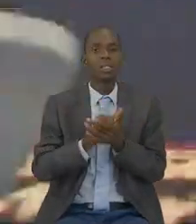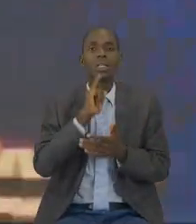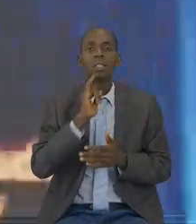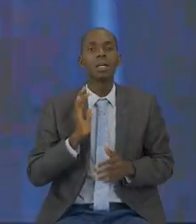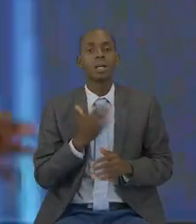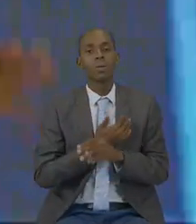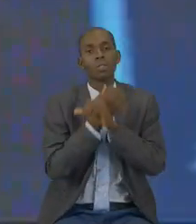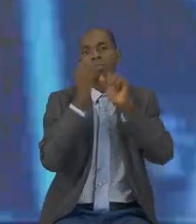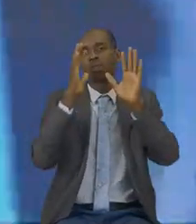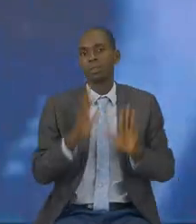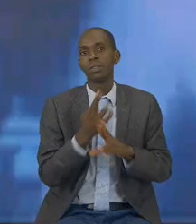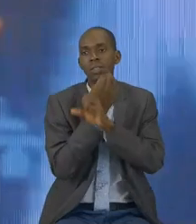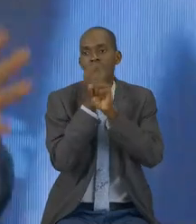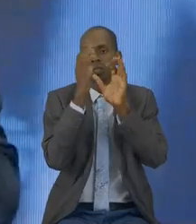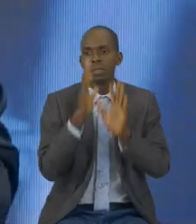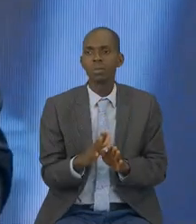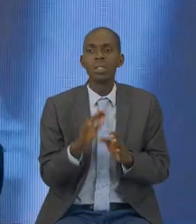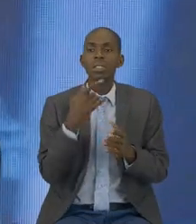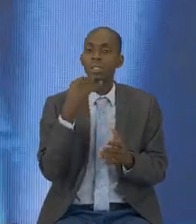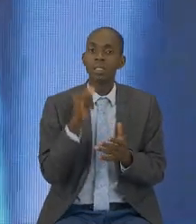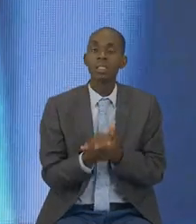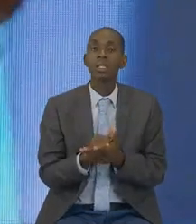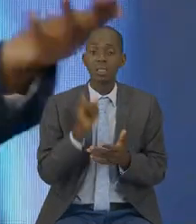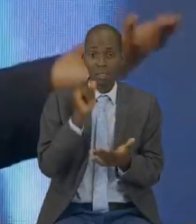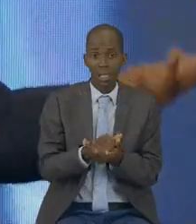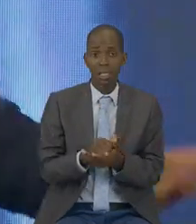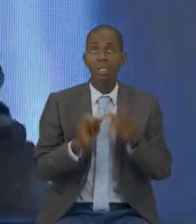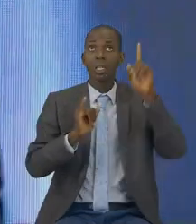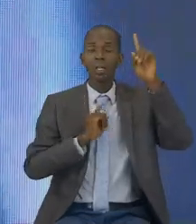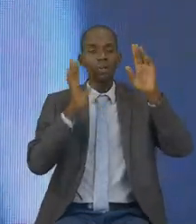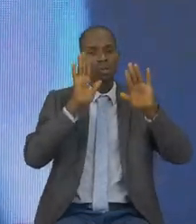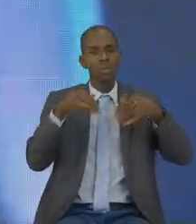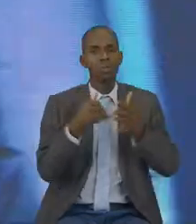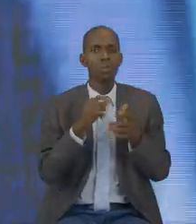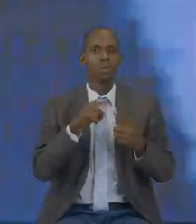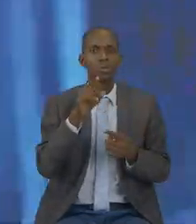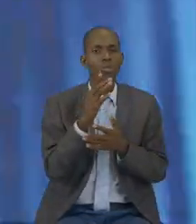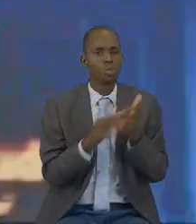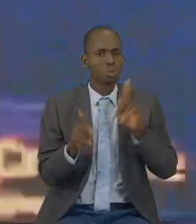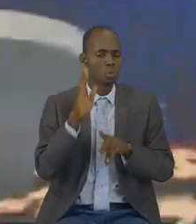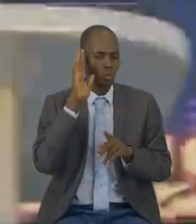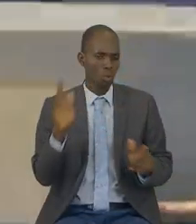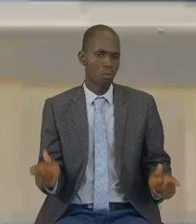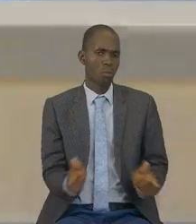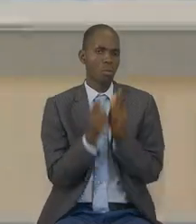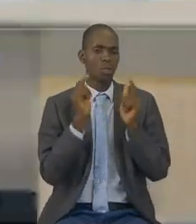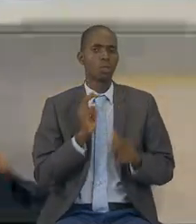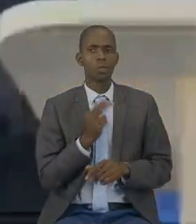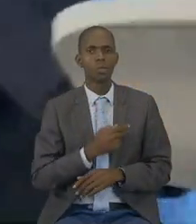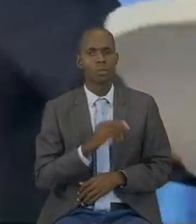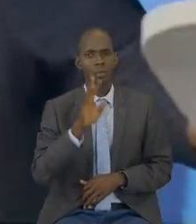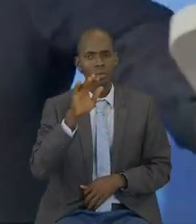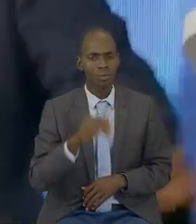our Redeemer. He said, that I will do. There are people that will come to us and say, you know,